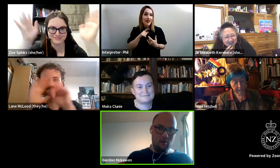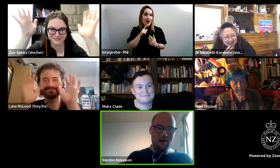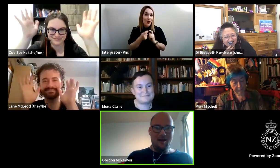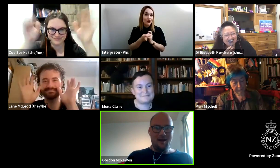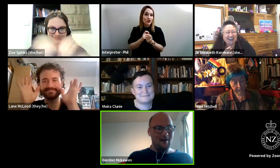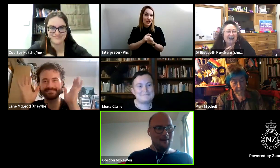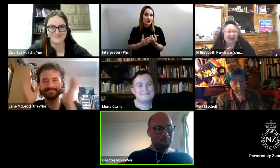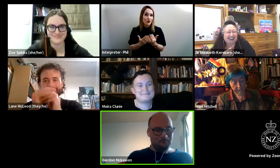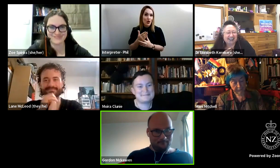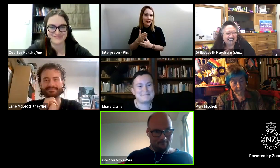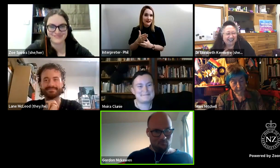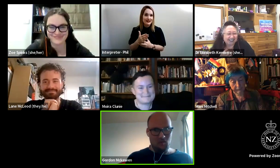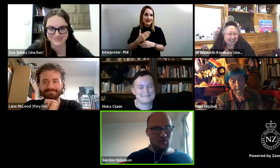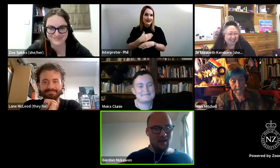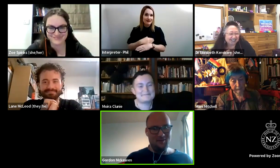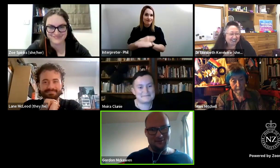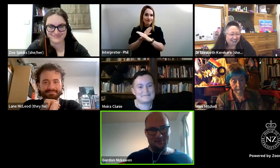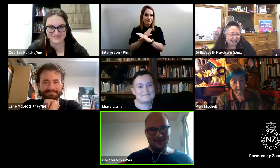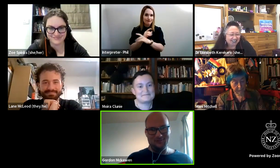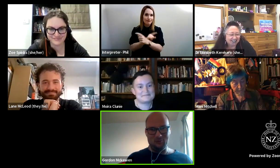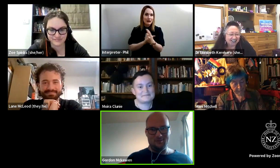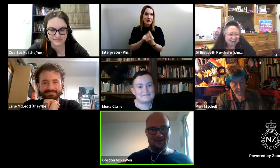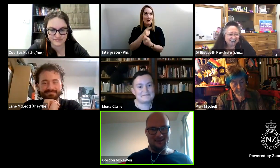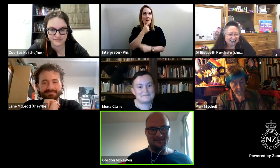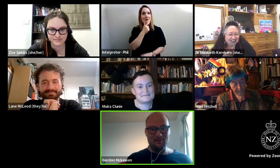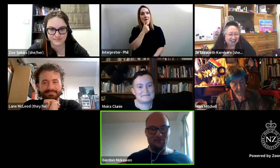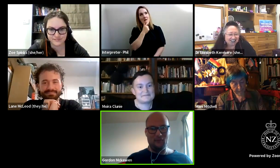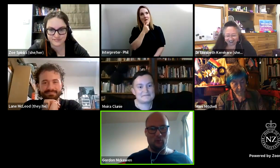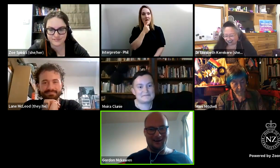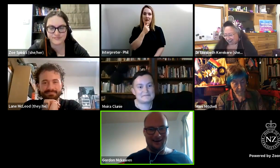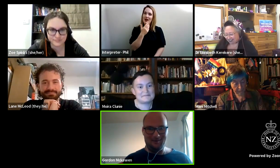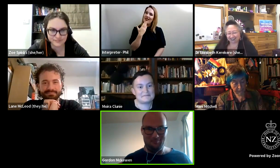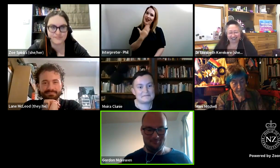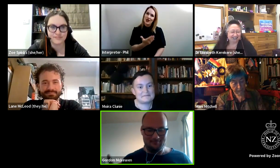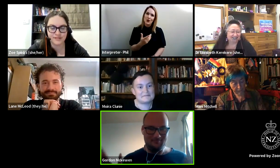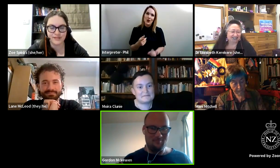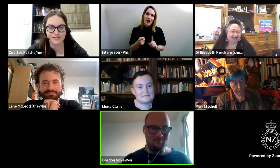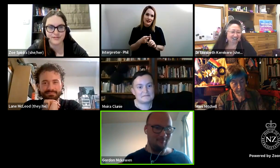call. Thank you so much, Elizabeth, for